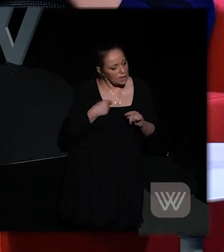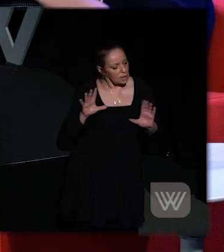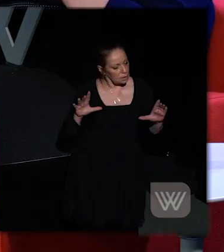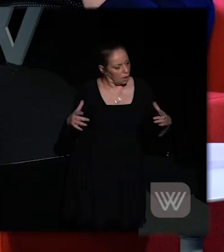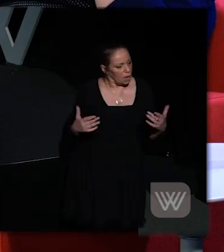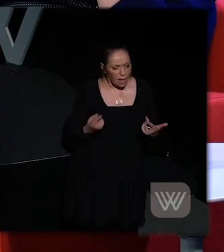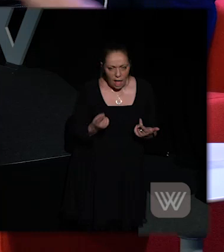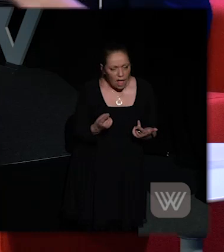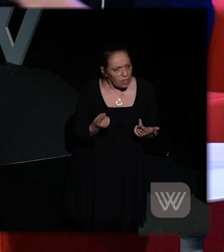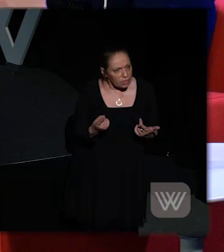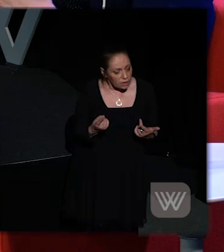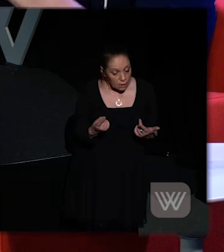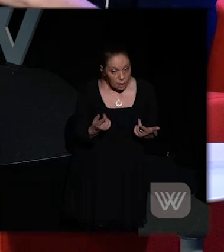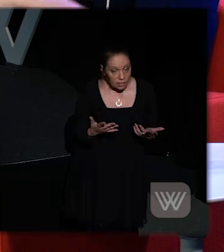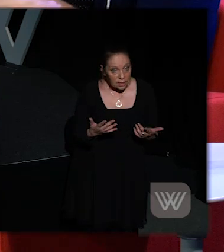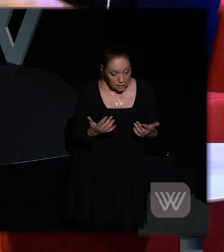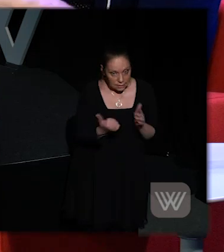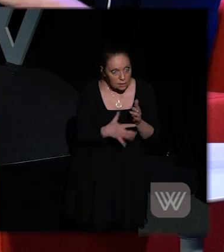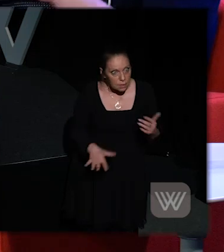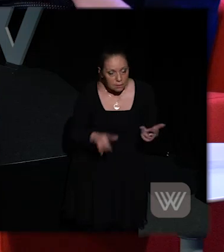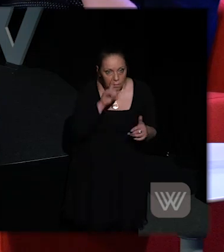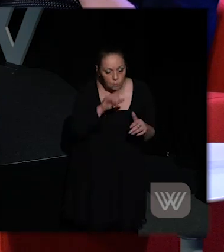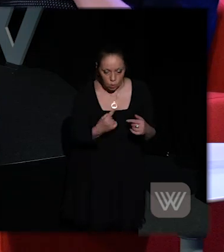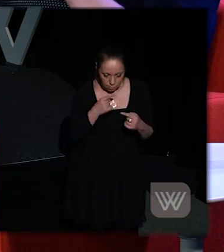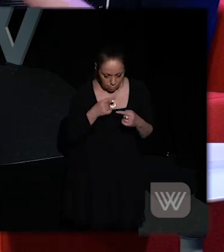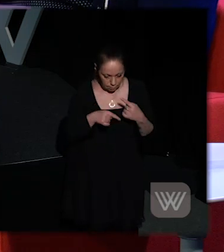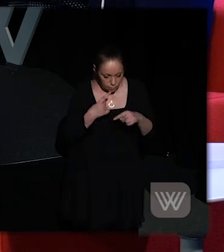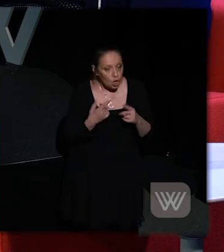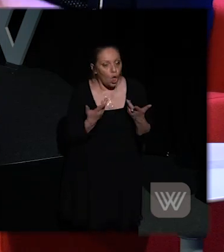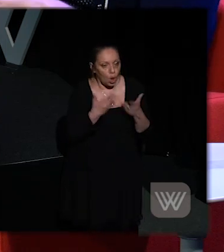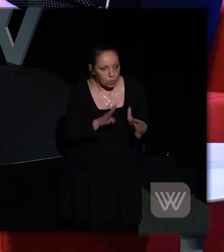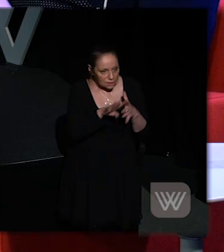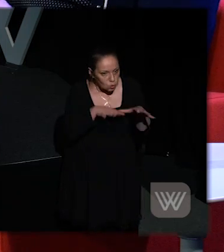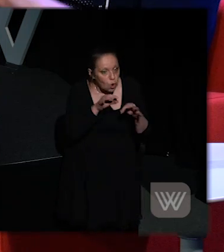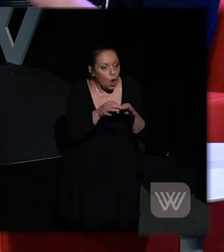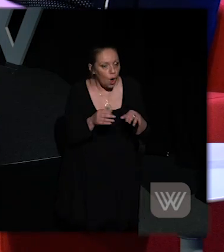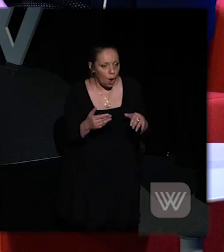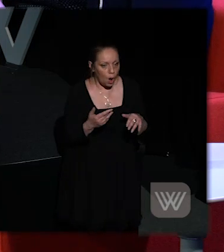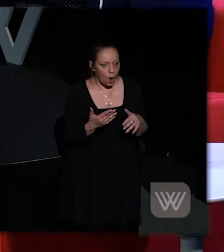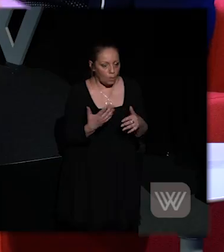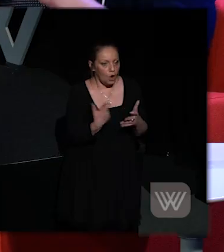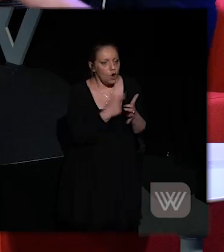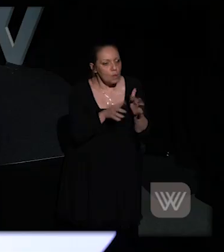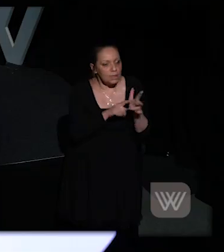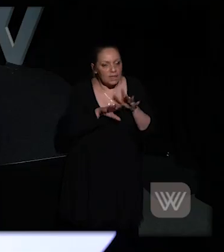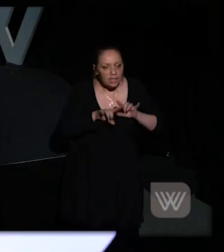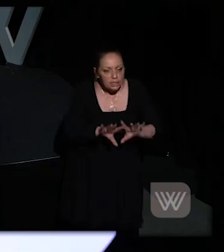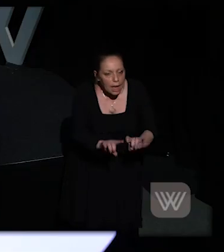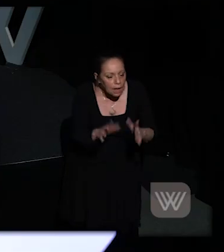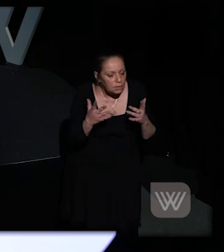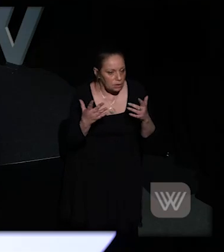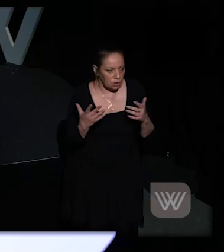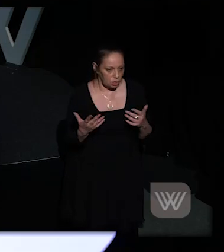this is costing people a lot of money. Like, people were describing losing their jobs or multiple jobs, having their reputation wrecked online, having to go to court